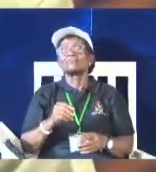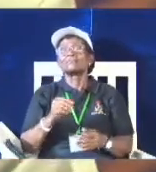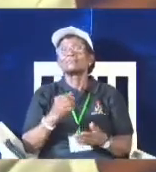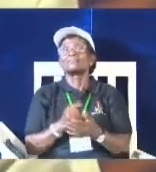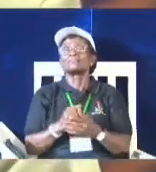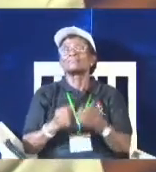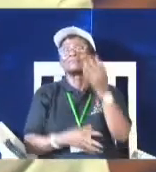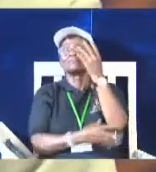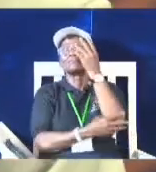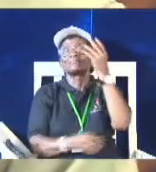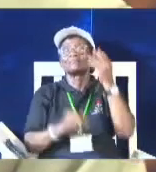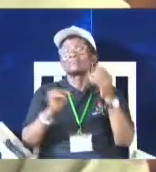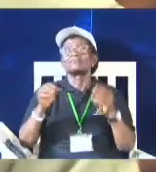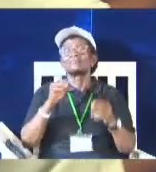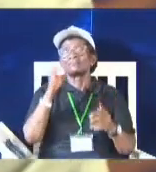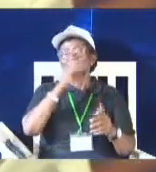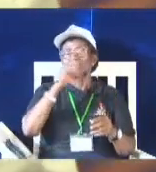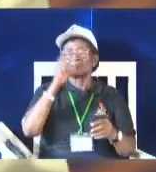And today,